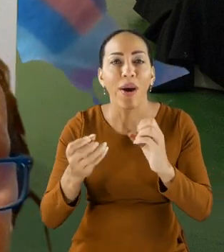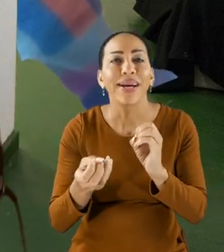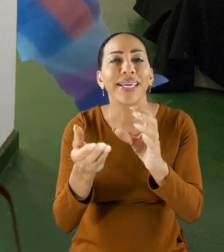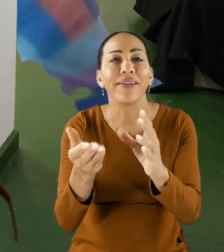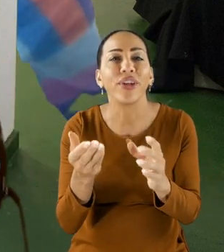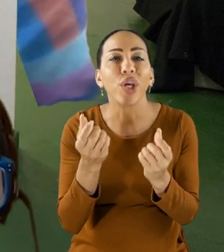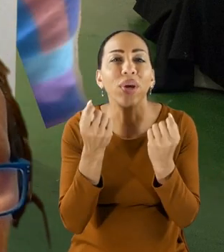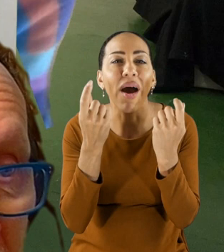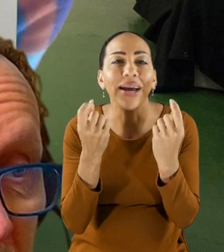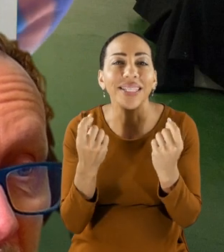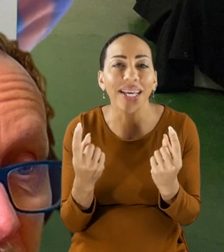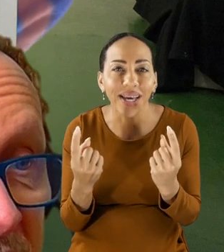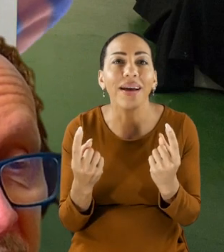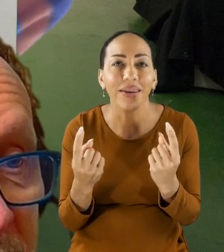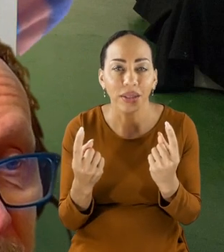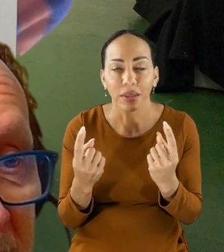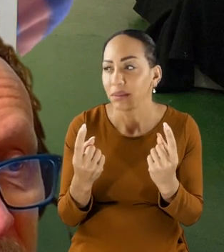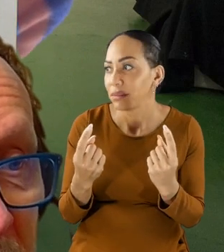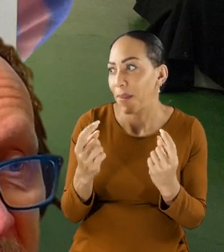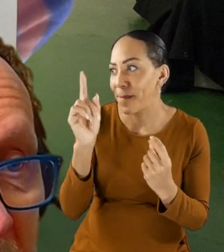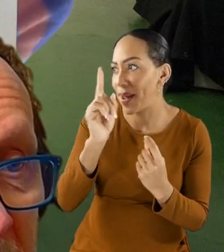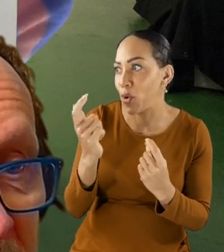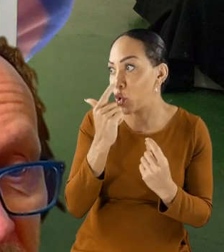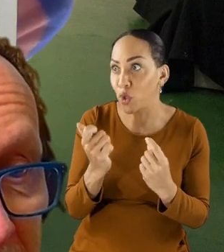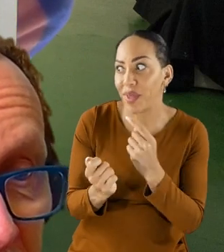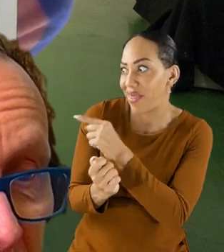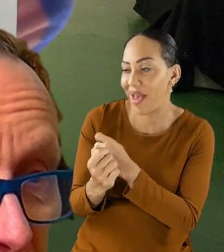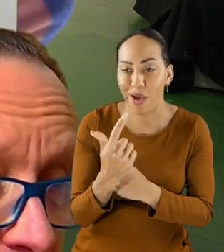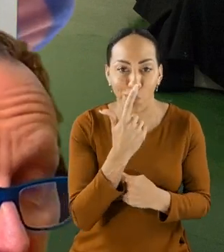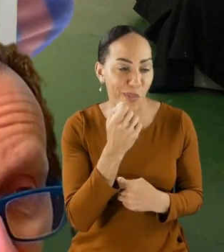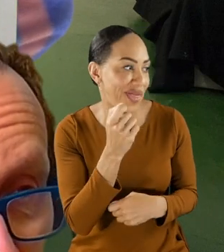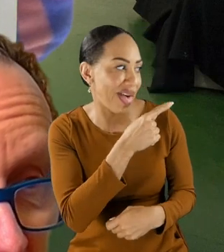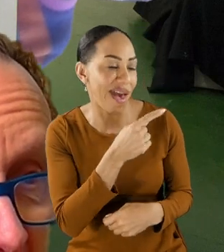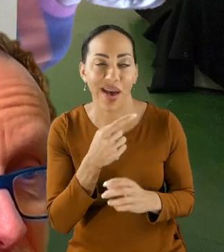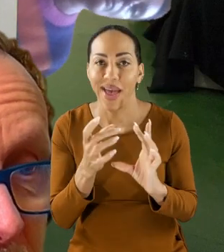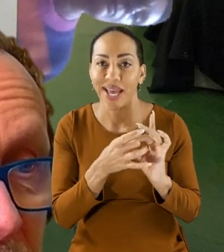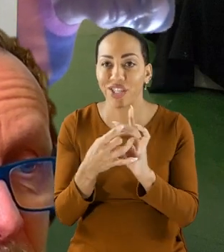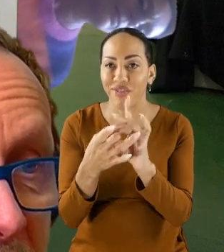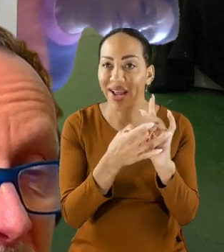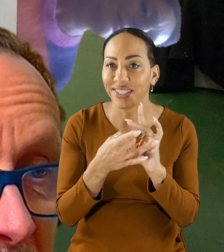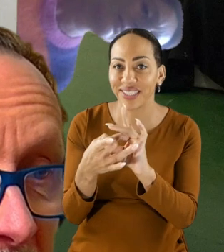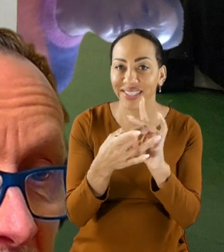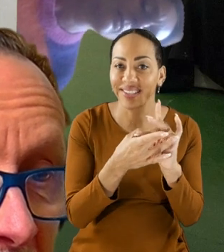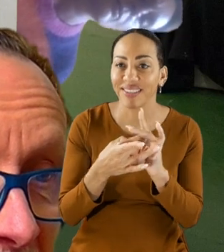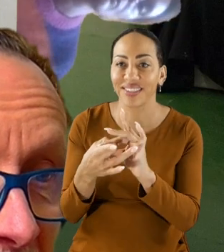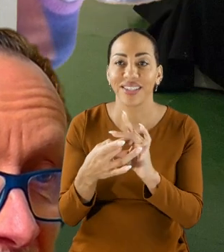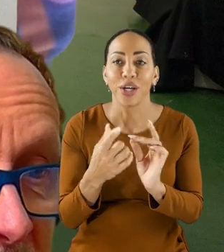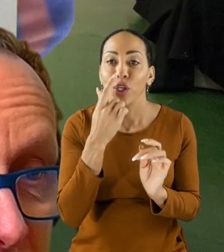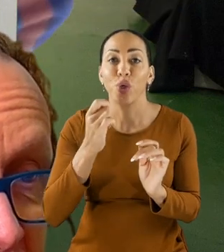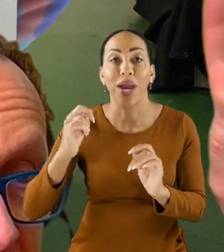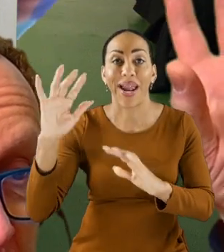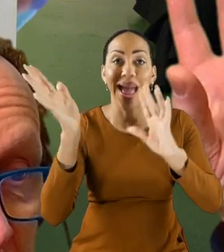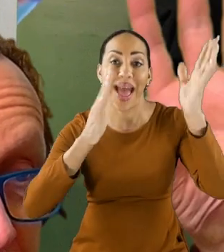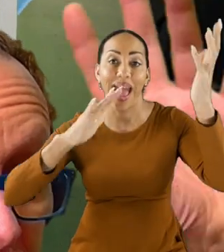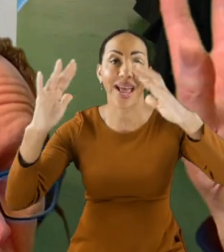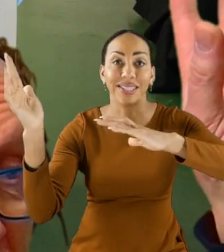and I'm down here on the floor. But it's just giving you a bit of an idea for the sorts of people that could be around you, could be interacting in some